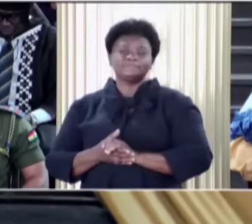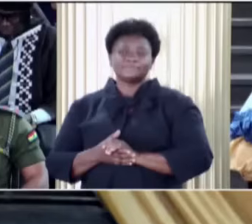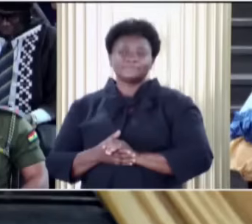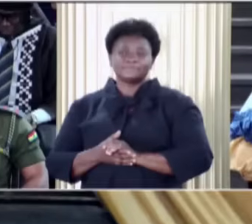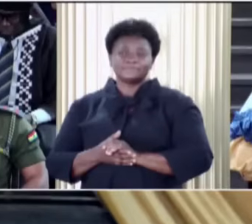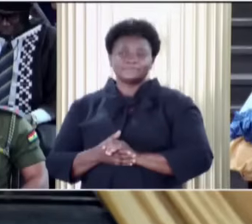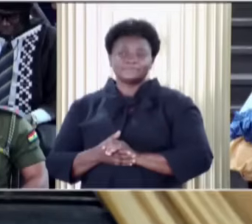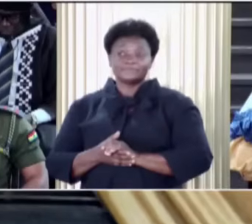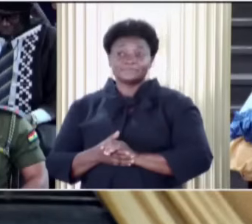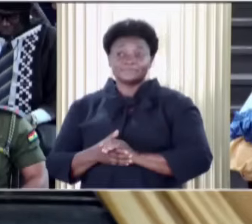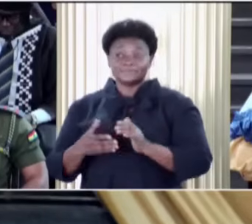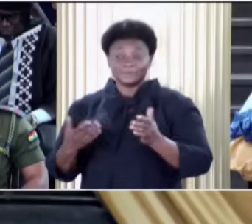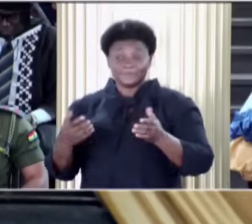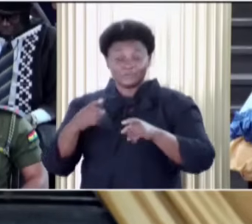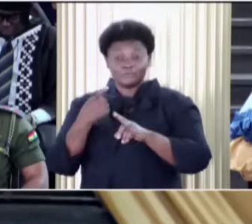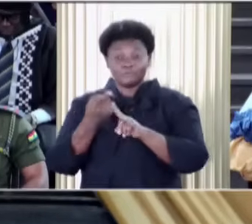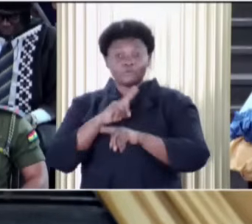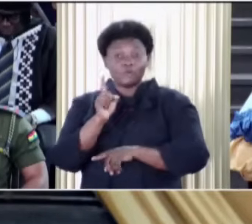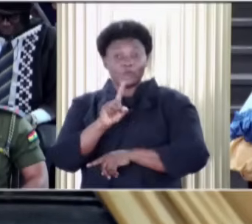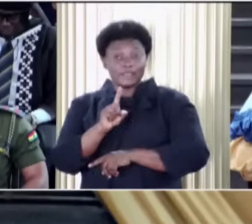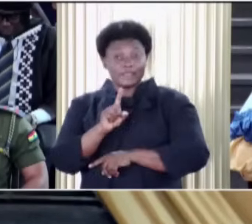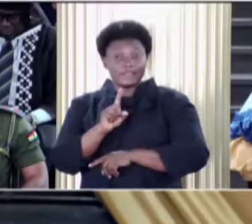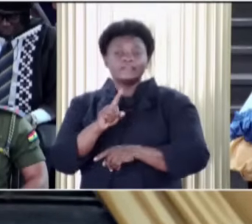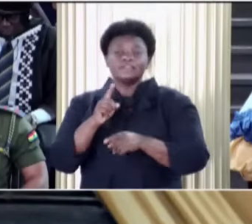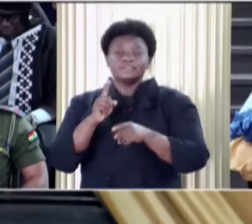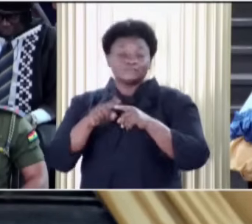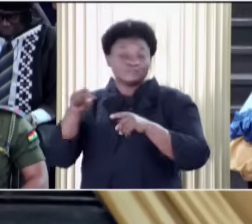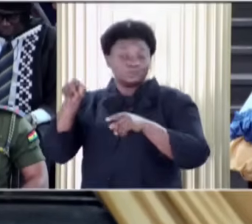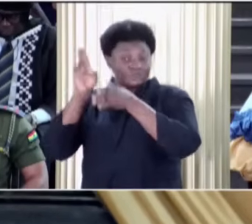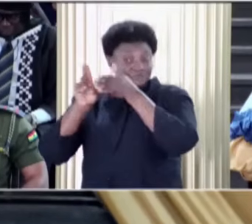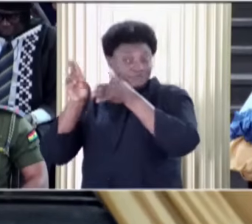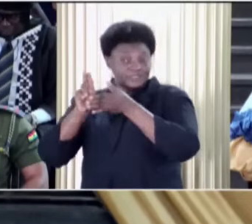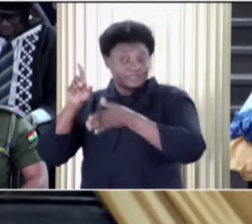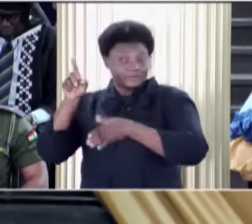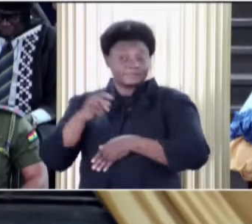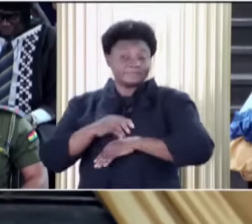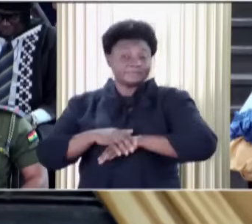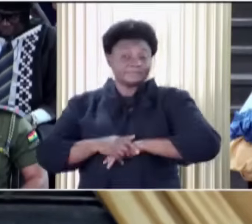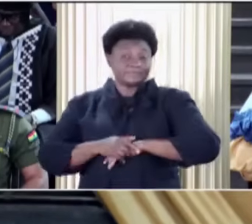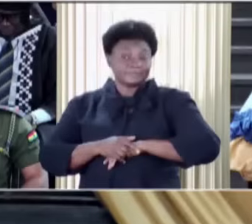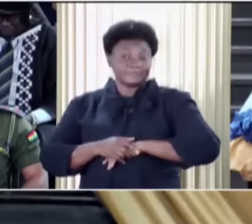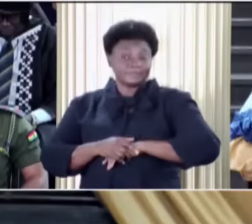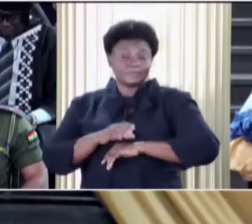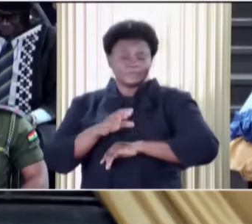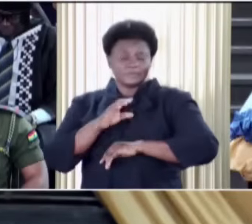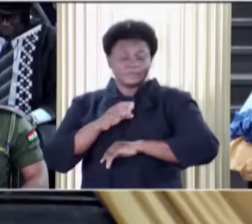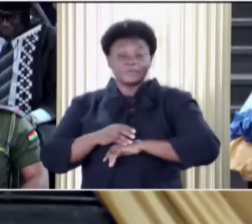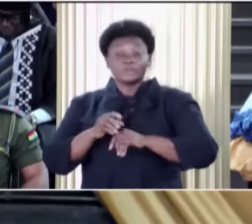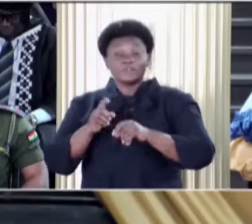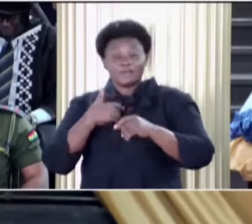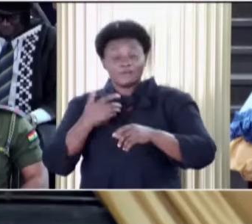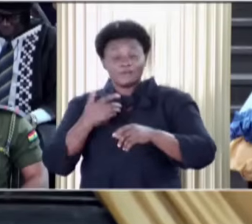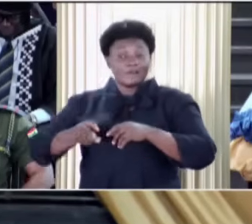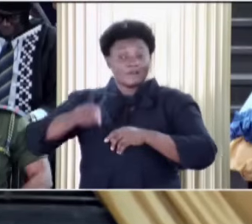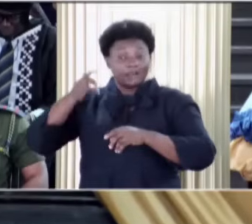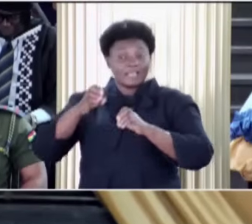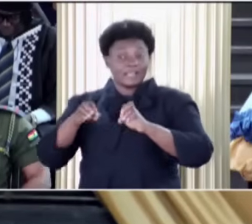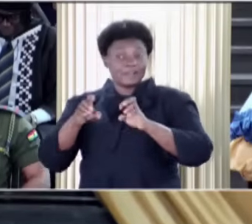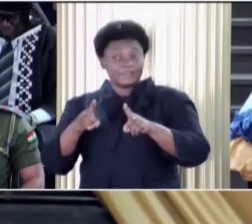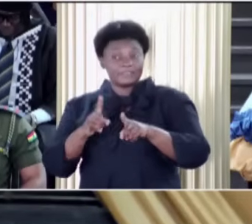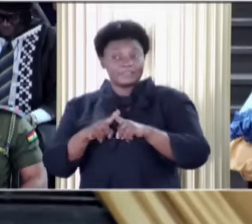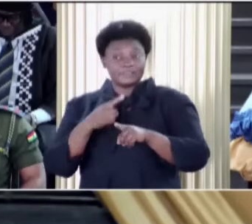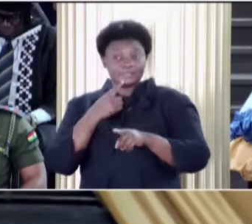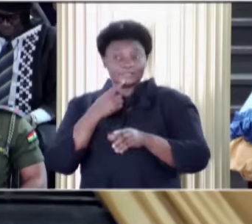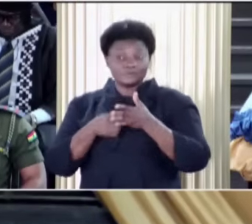from Birmingham University, and is recognized for her commitment to inclusive, high-quality education and